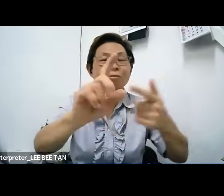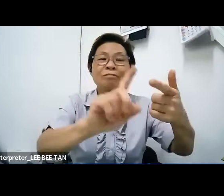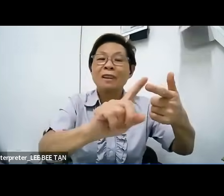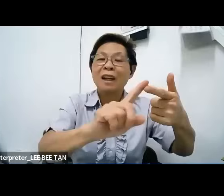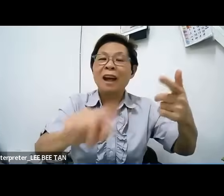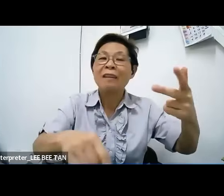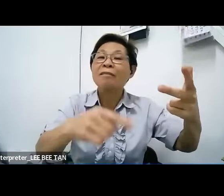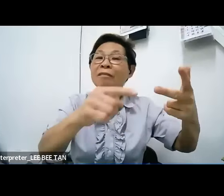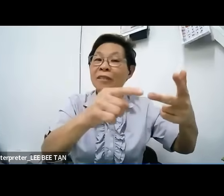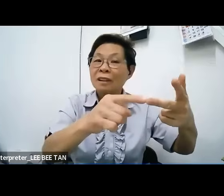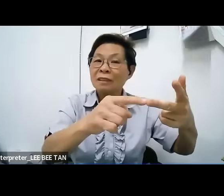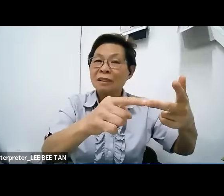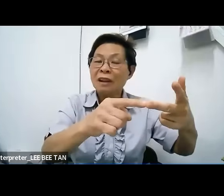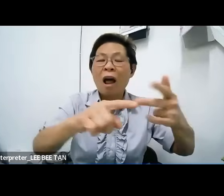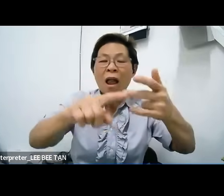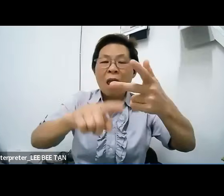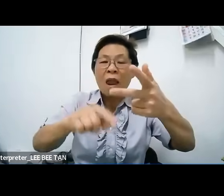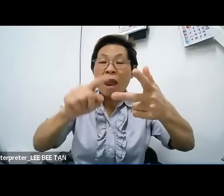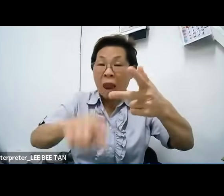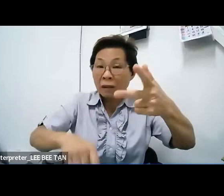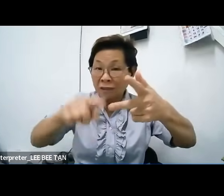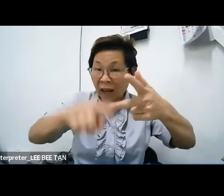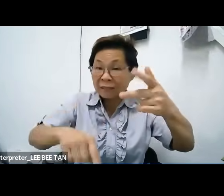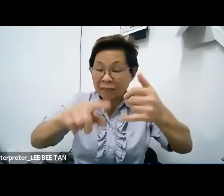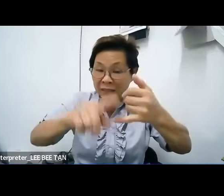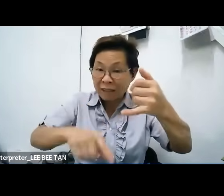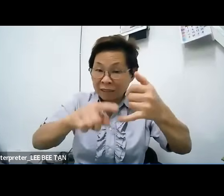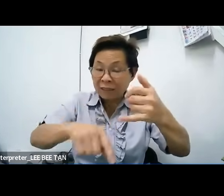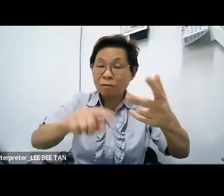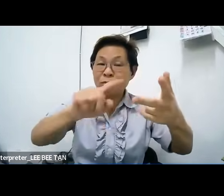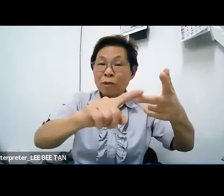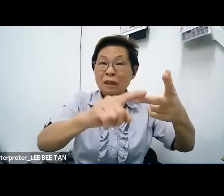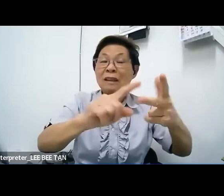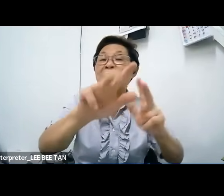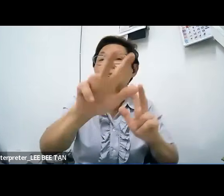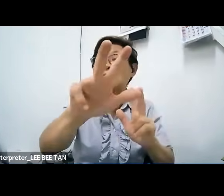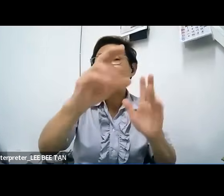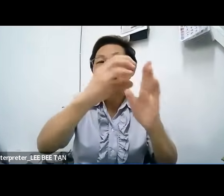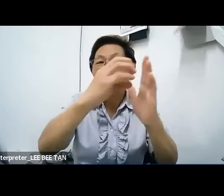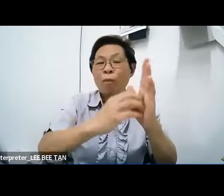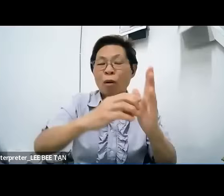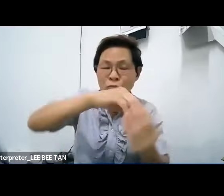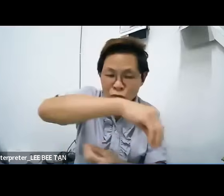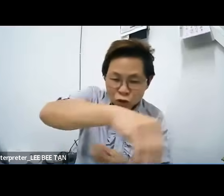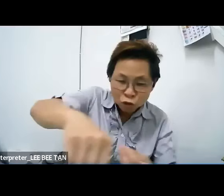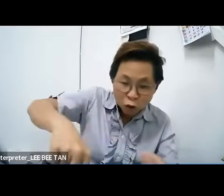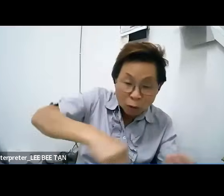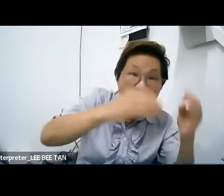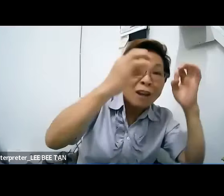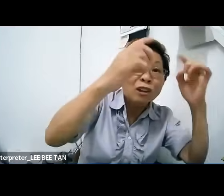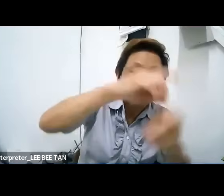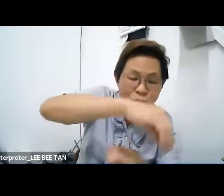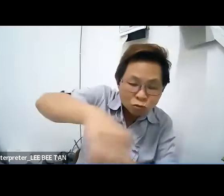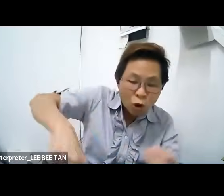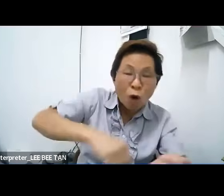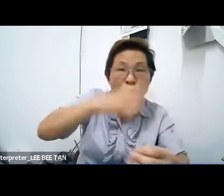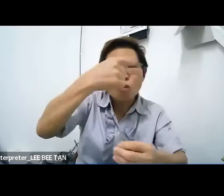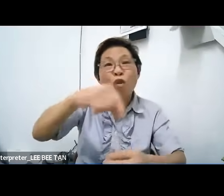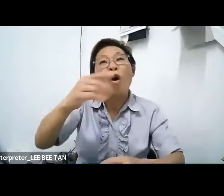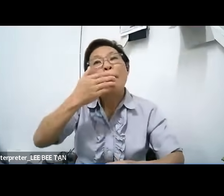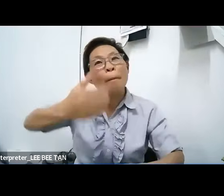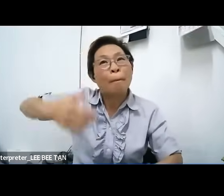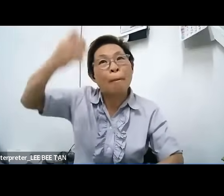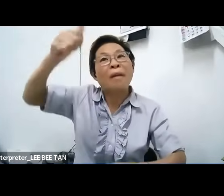And last month, we had the 3rd episode on transforming education for a brighter